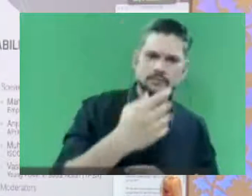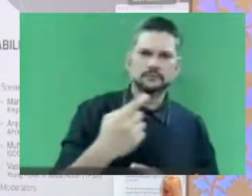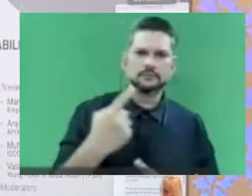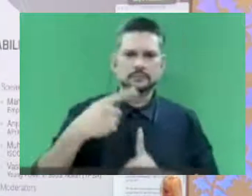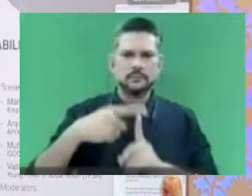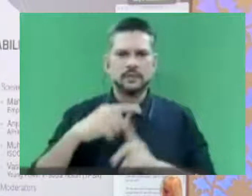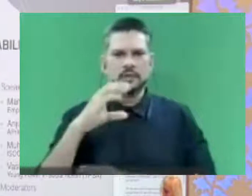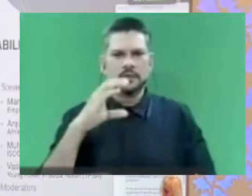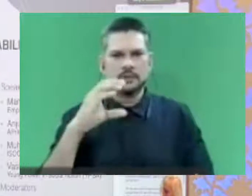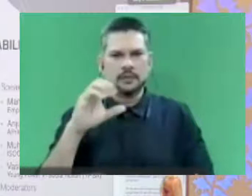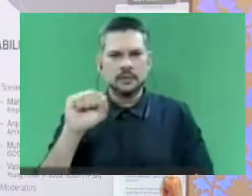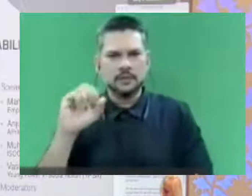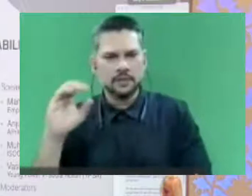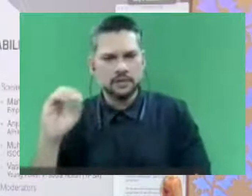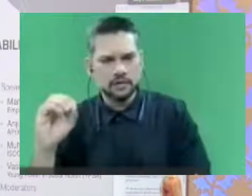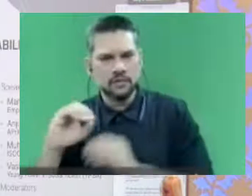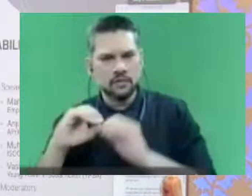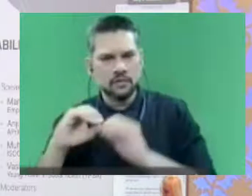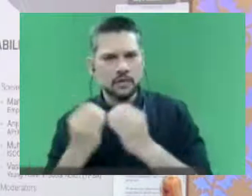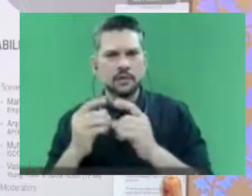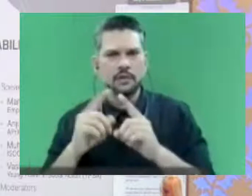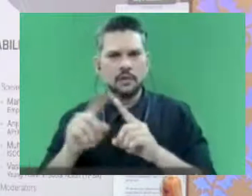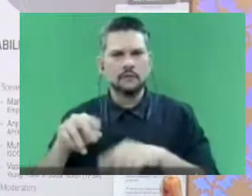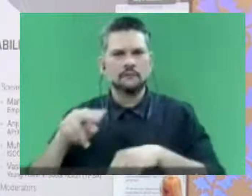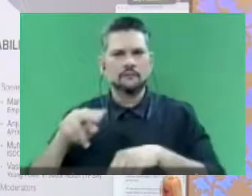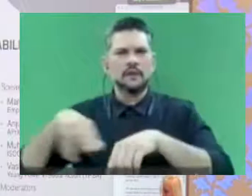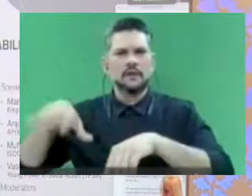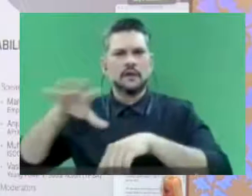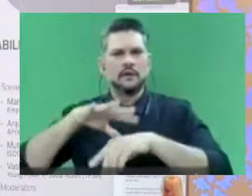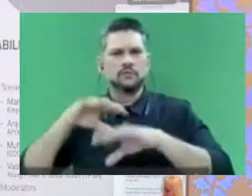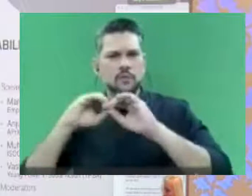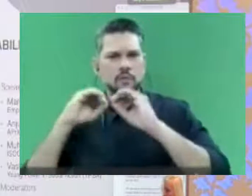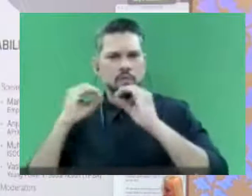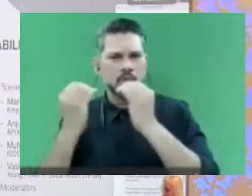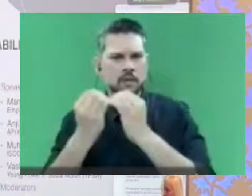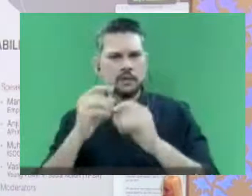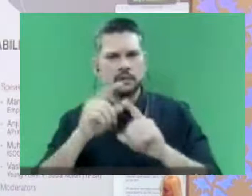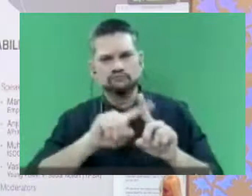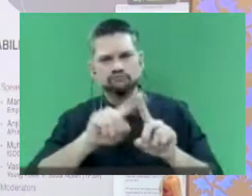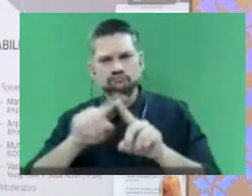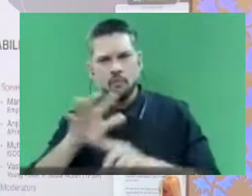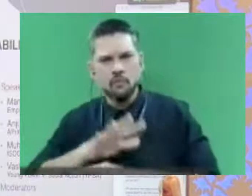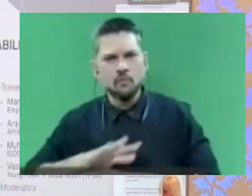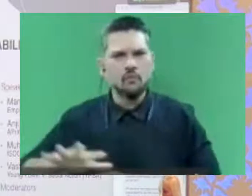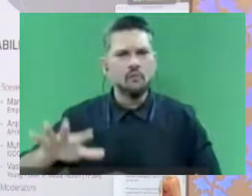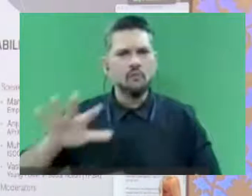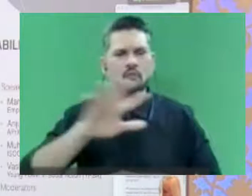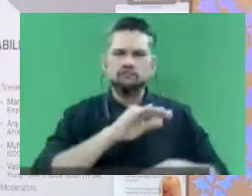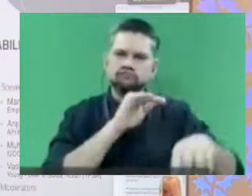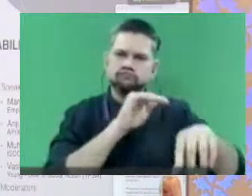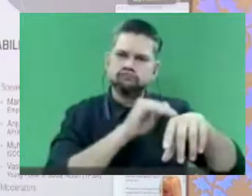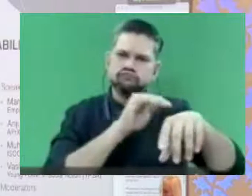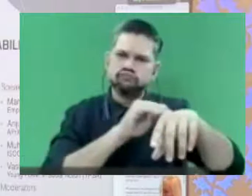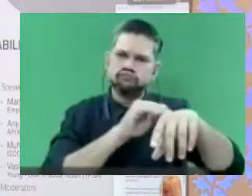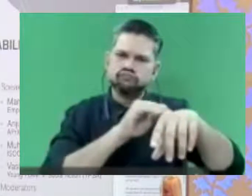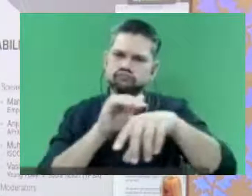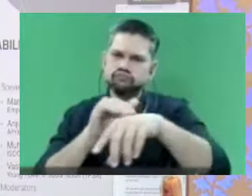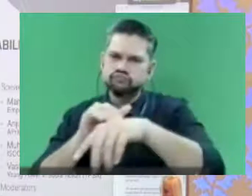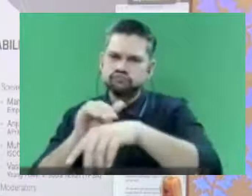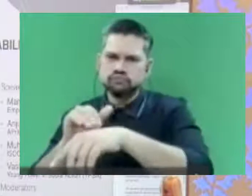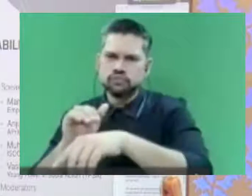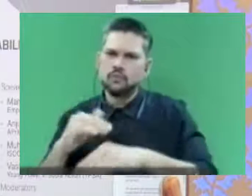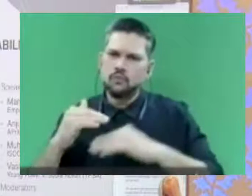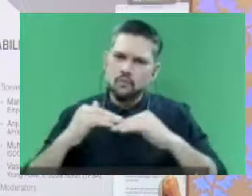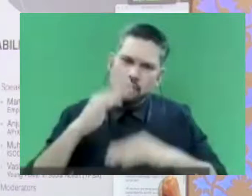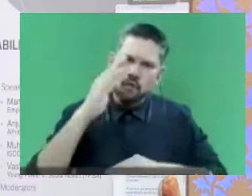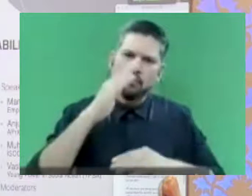organizations, international organizations, to call upon them to include persons